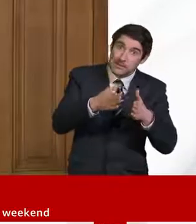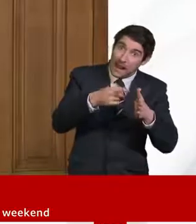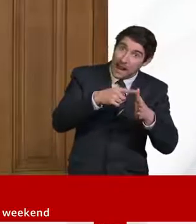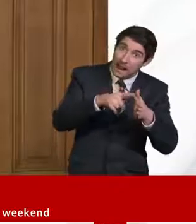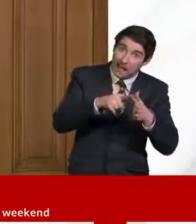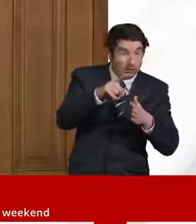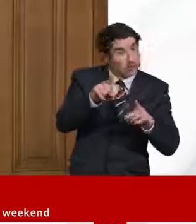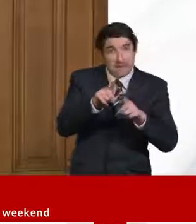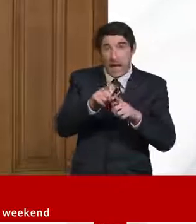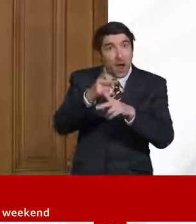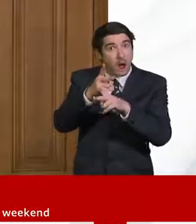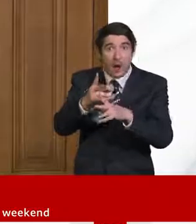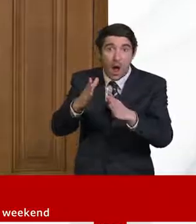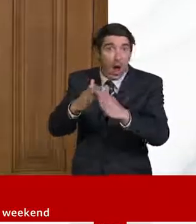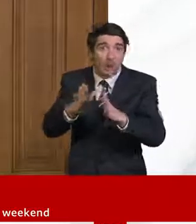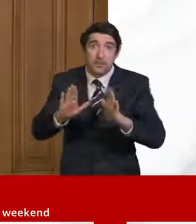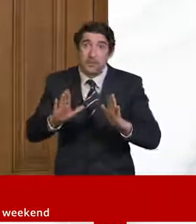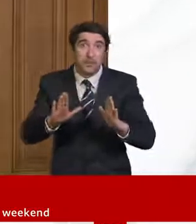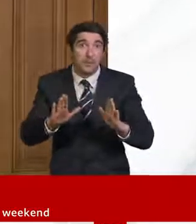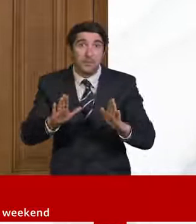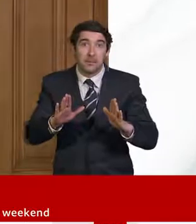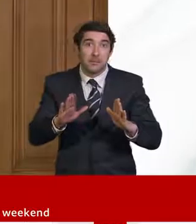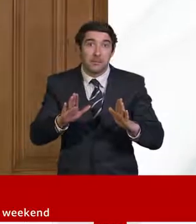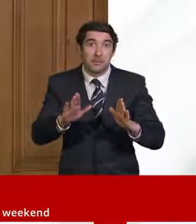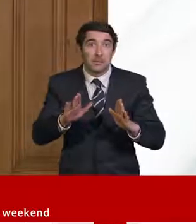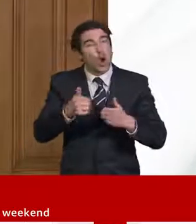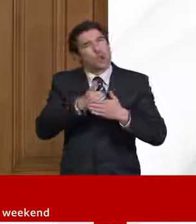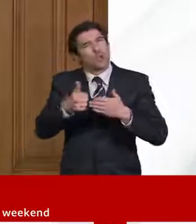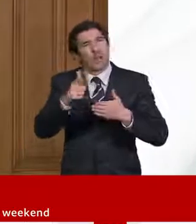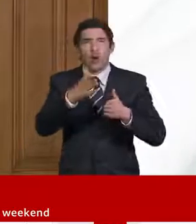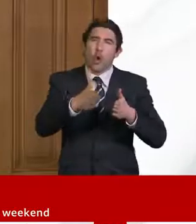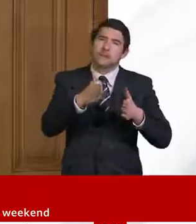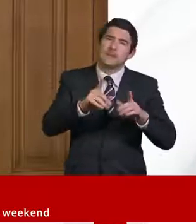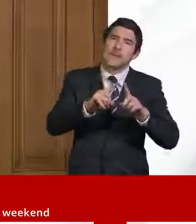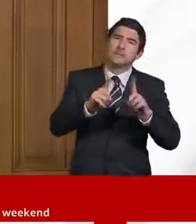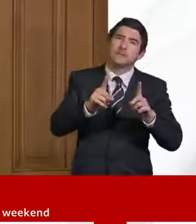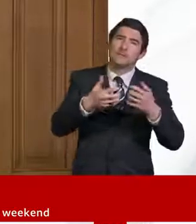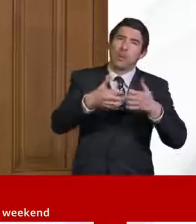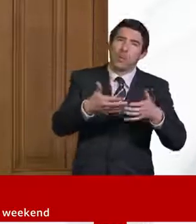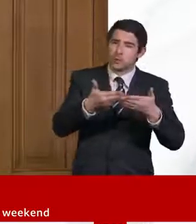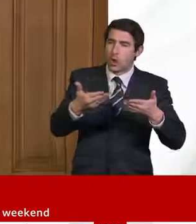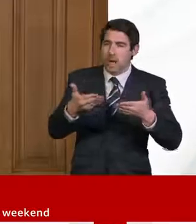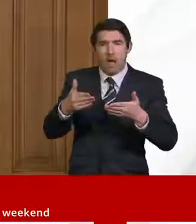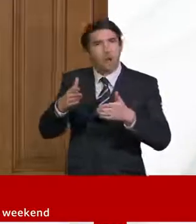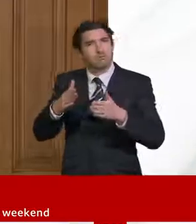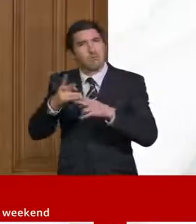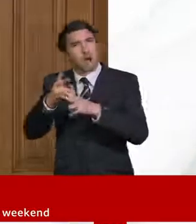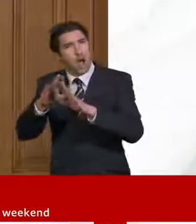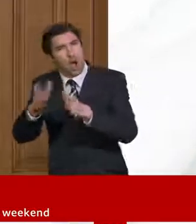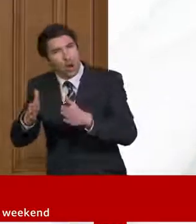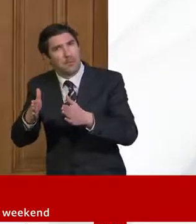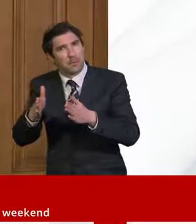home. You may not have the same PPE. In fact, I would expect you not to have, but the PPE that you have